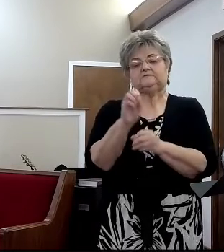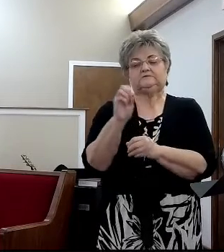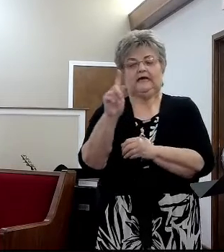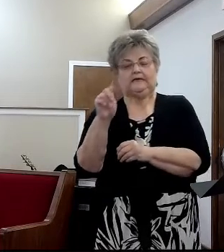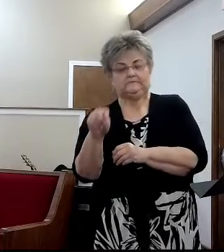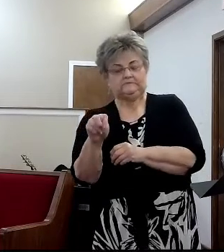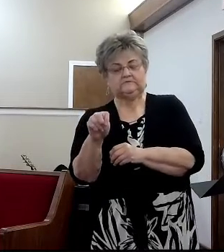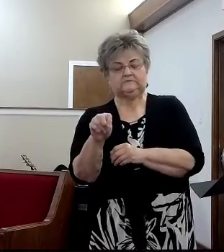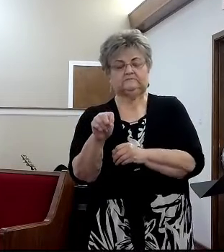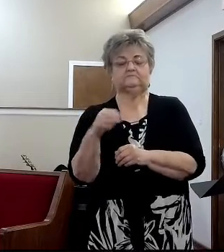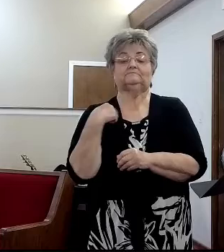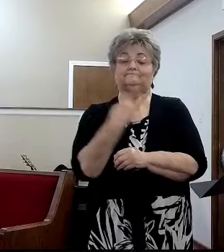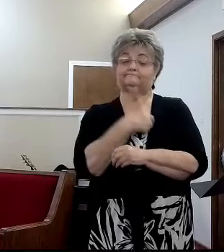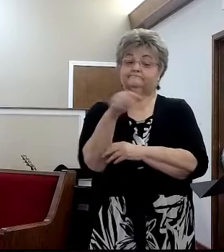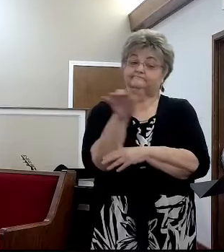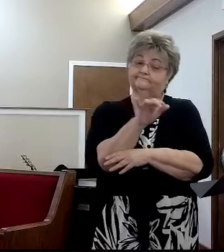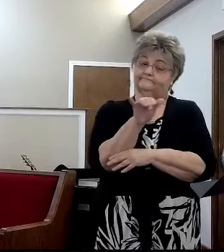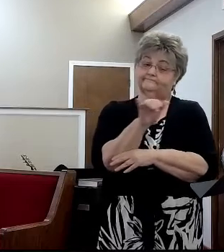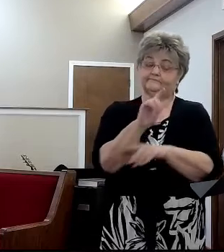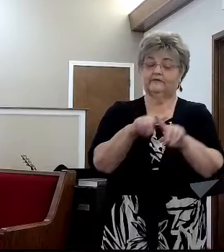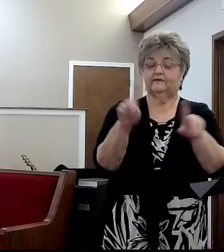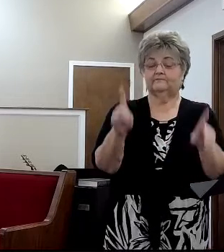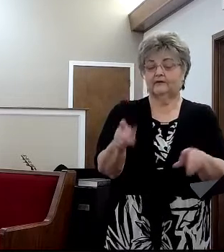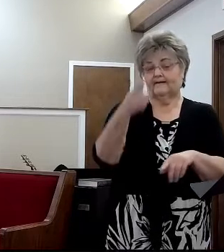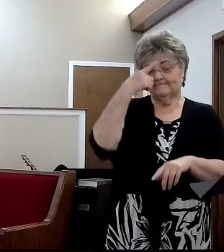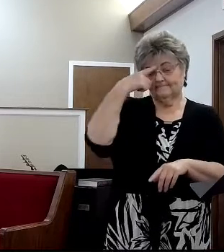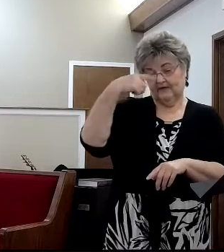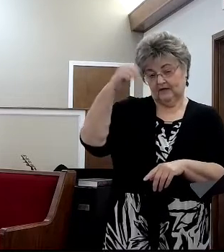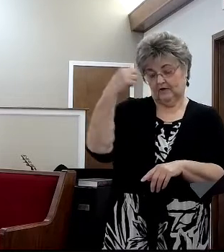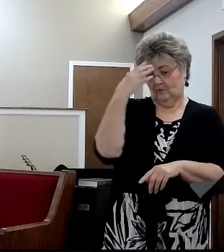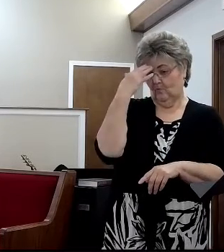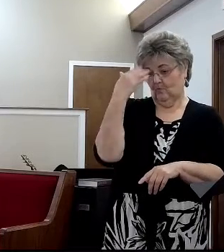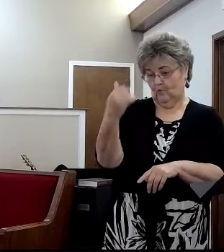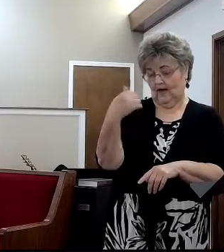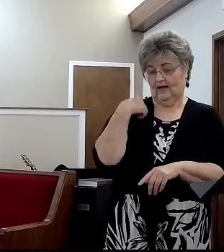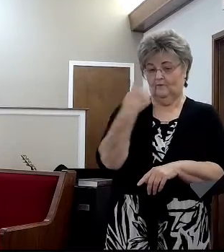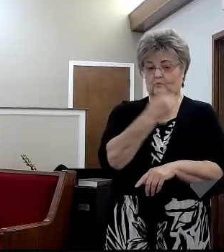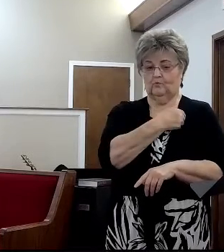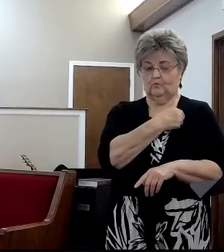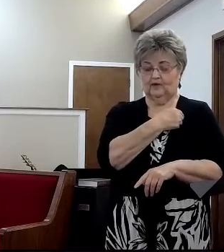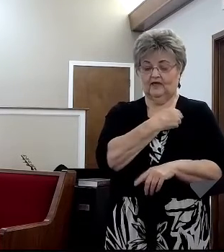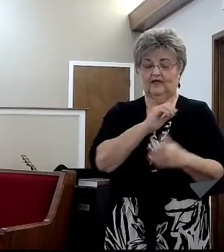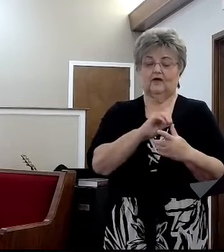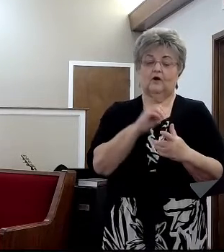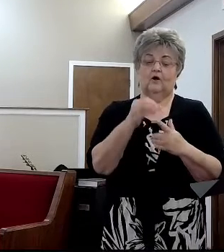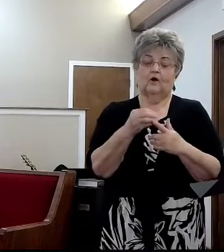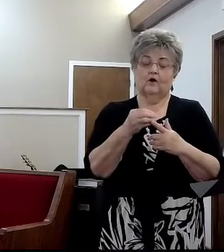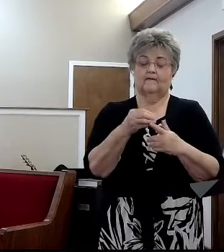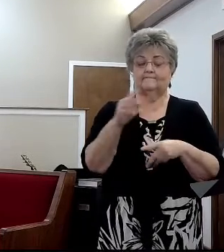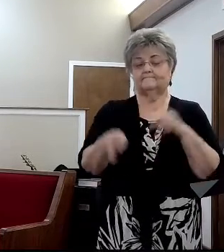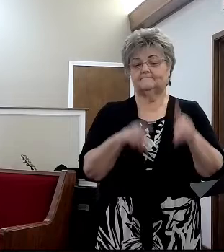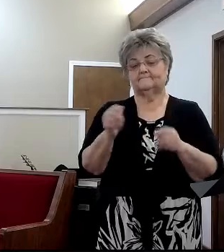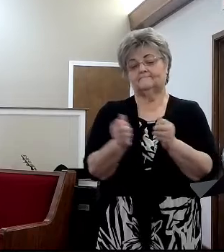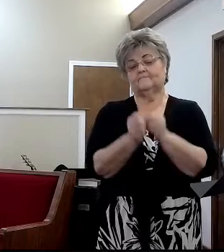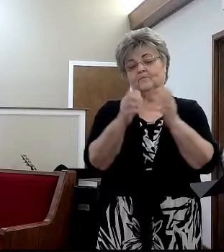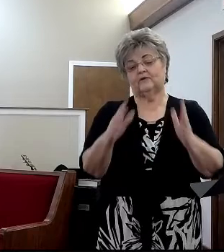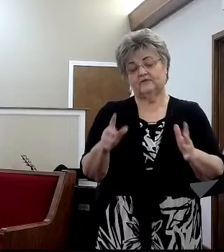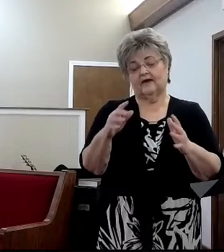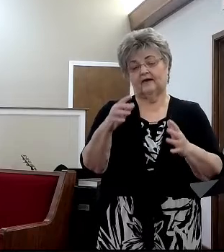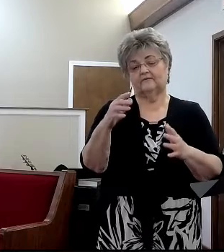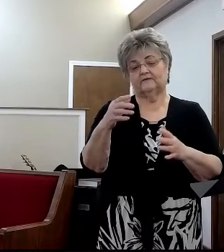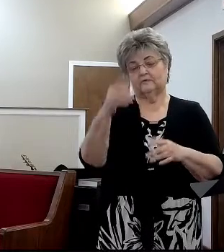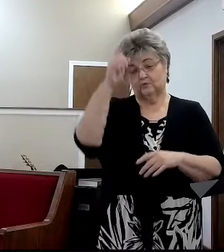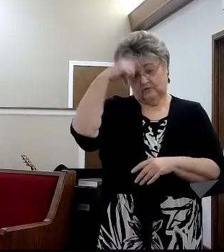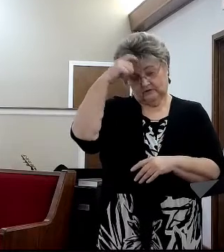We're not excluded from that. But that's because we, or those that don't have wisdom, continually make bad